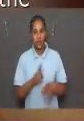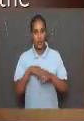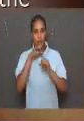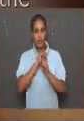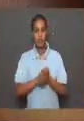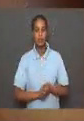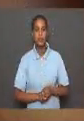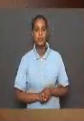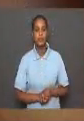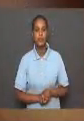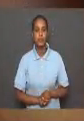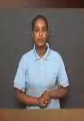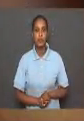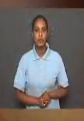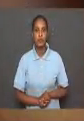Time's up.